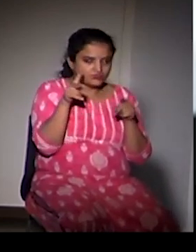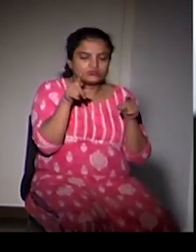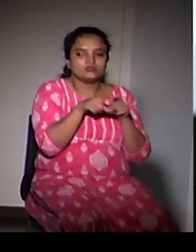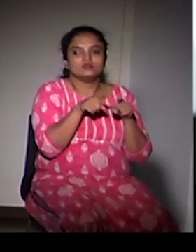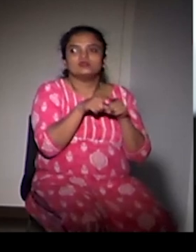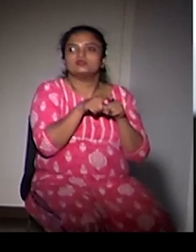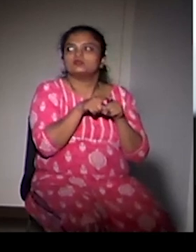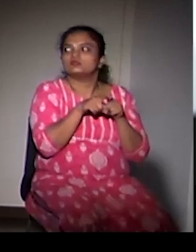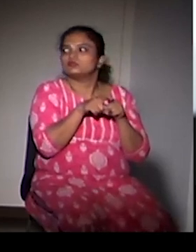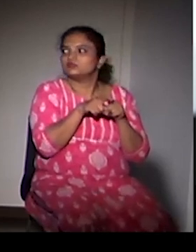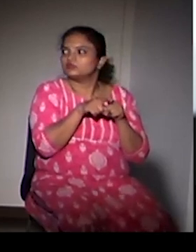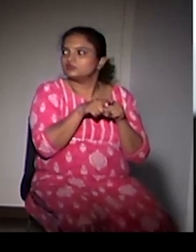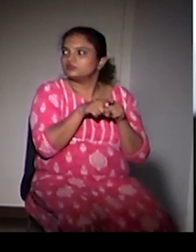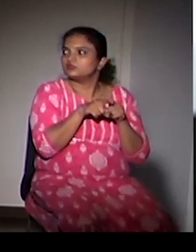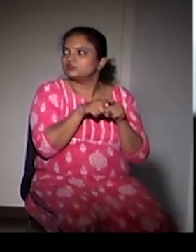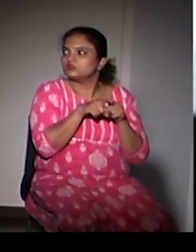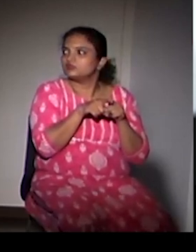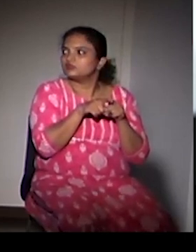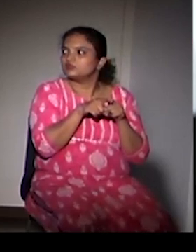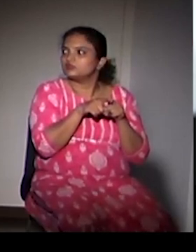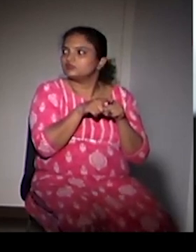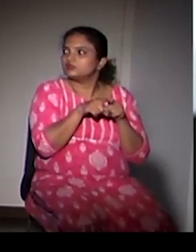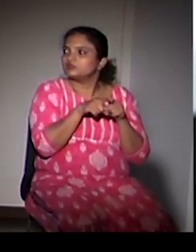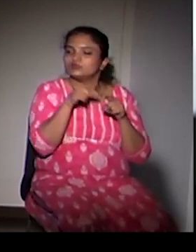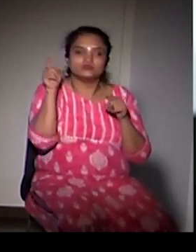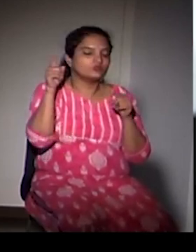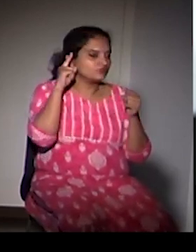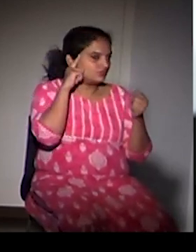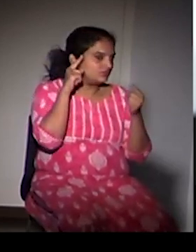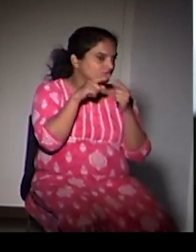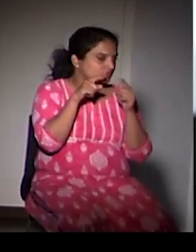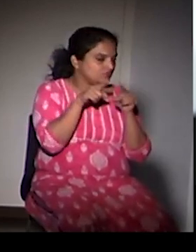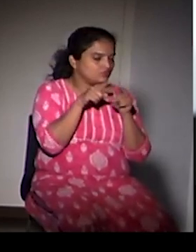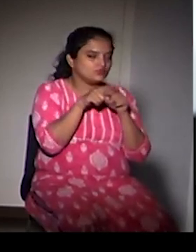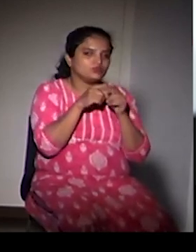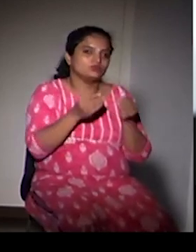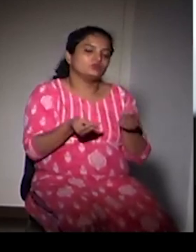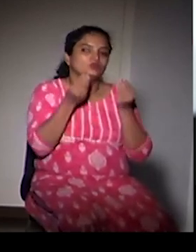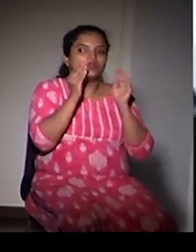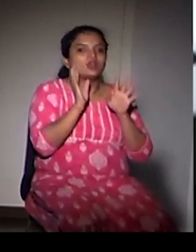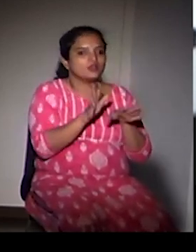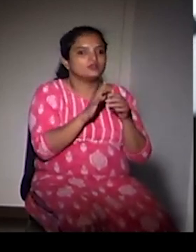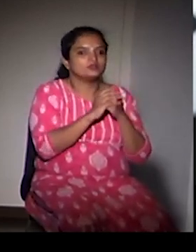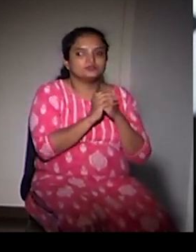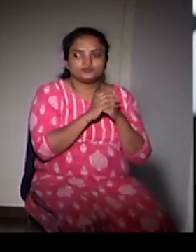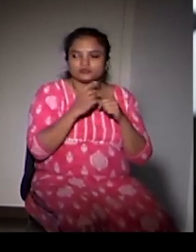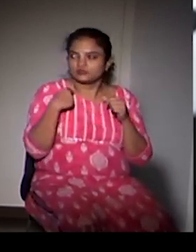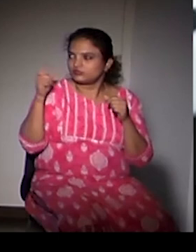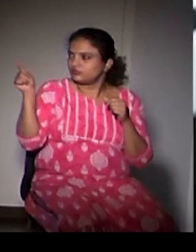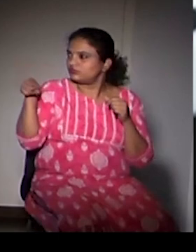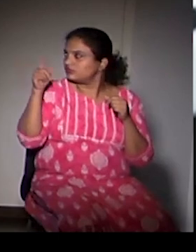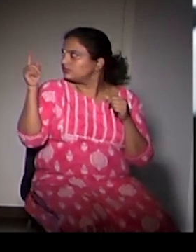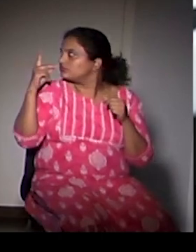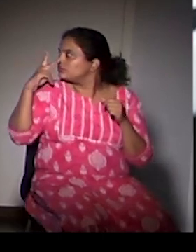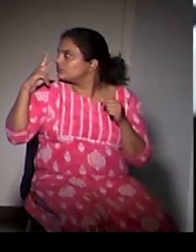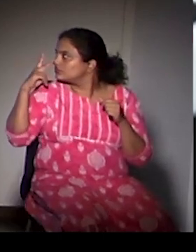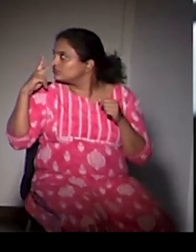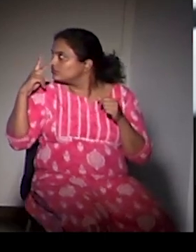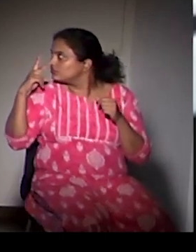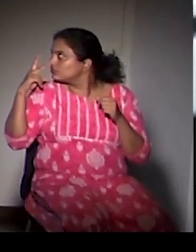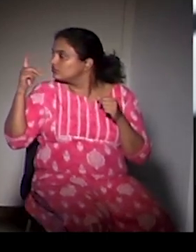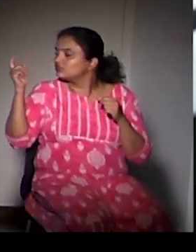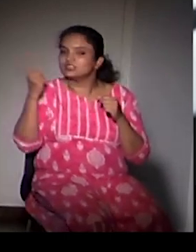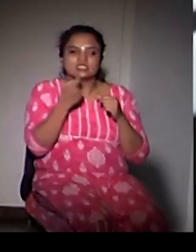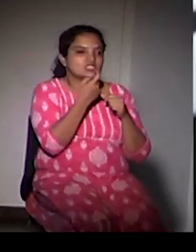But nevertheless, it's very practical. And you can see also that the